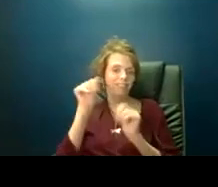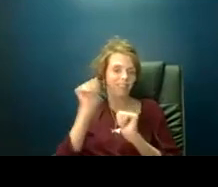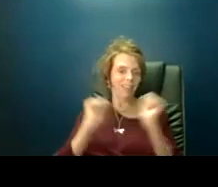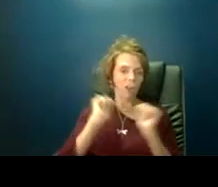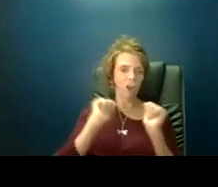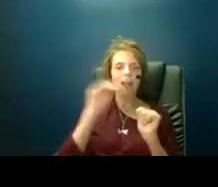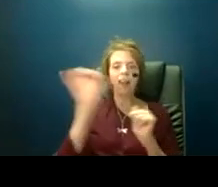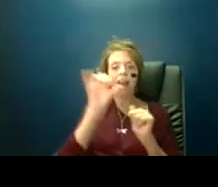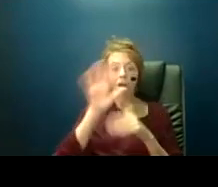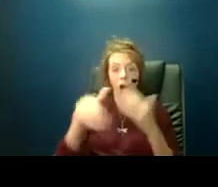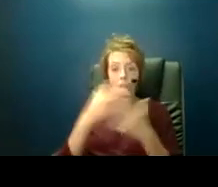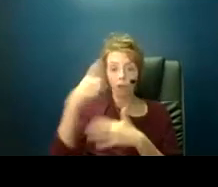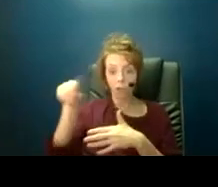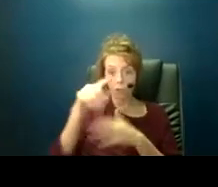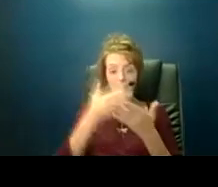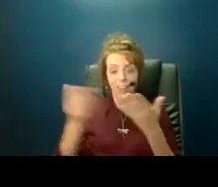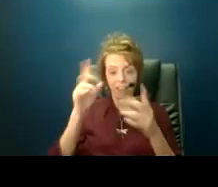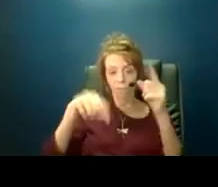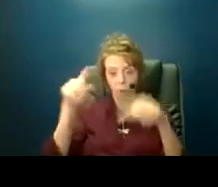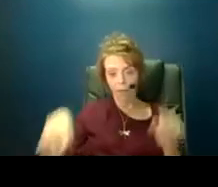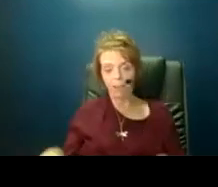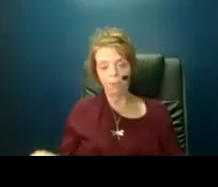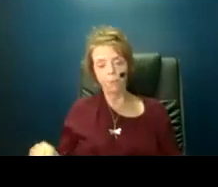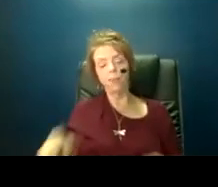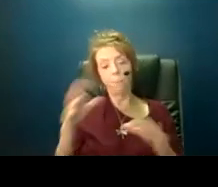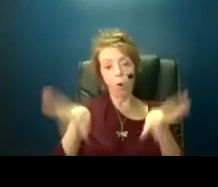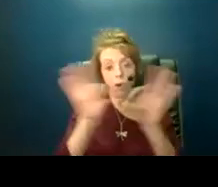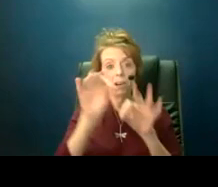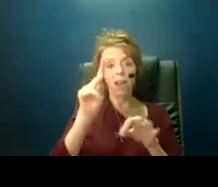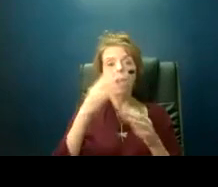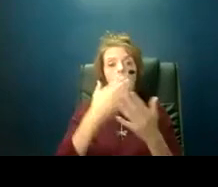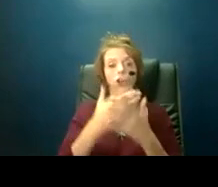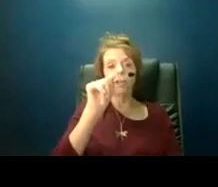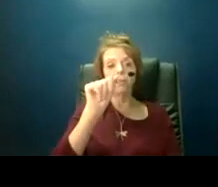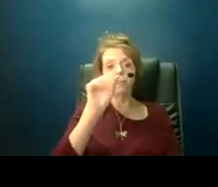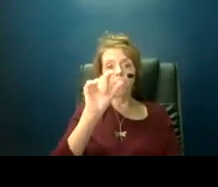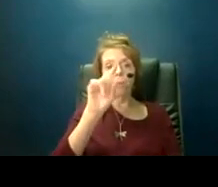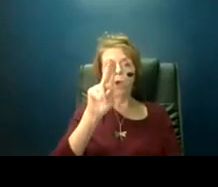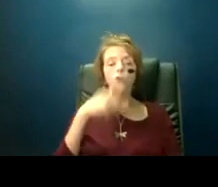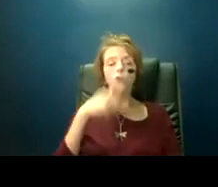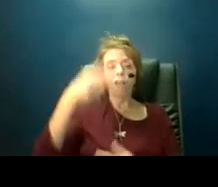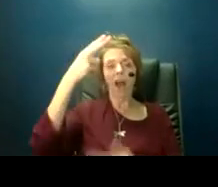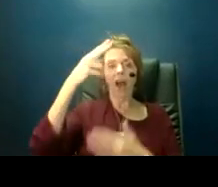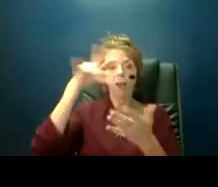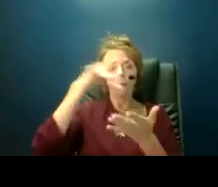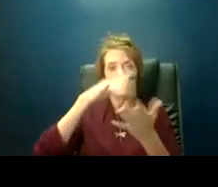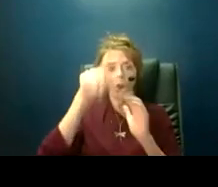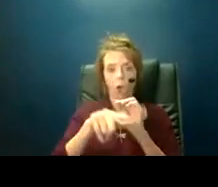like, all those things are important. So variety, and you know, a good Tableau, you have high, middle, low, and you're thinking about